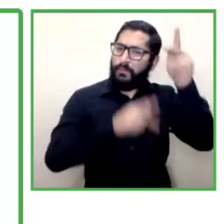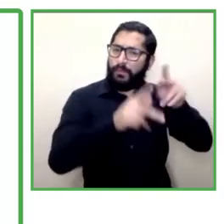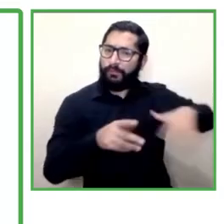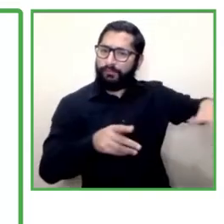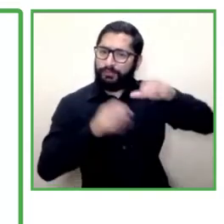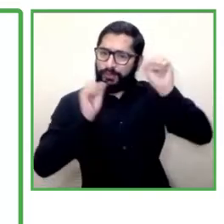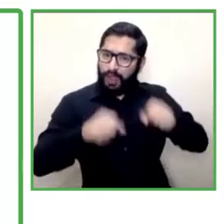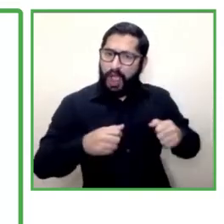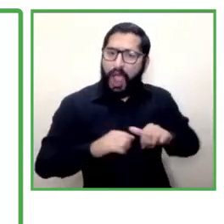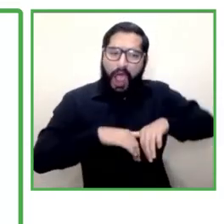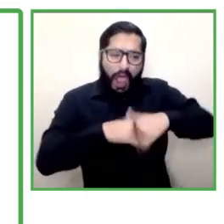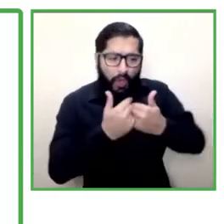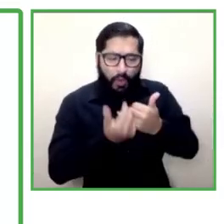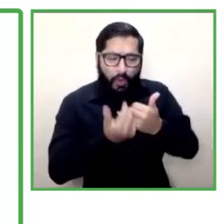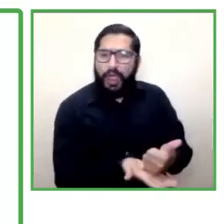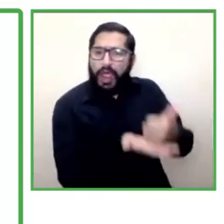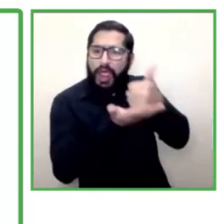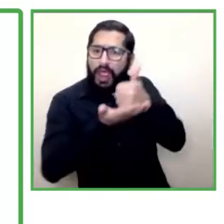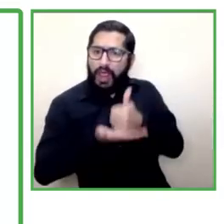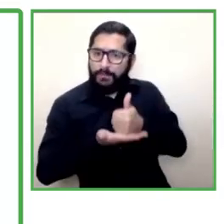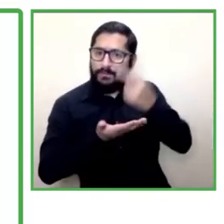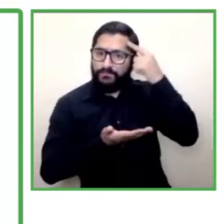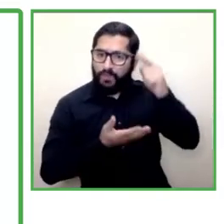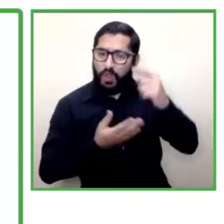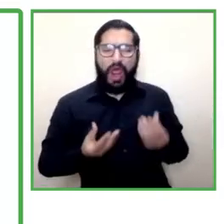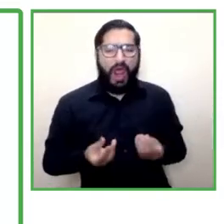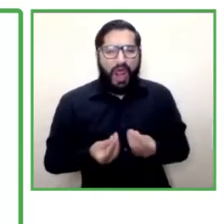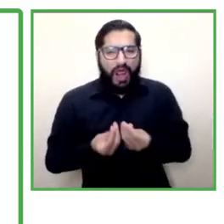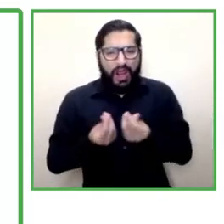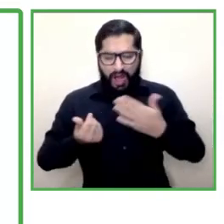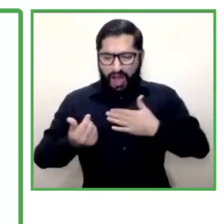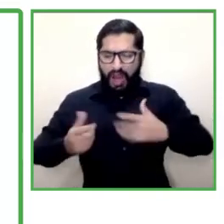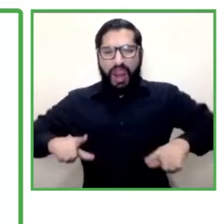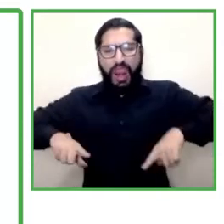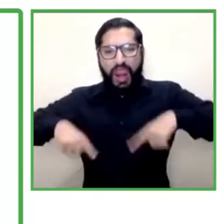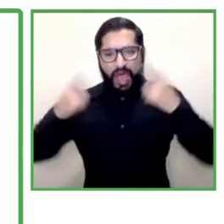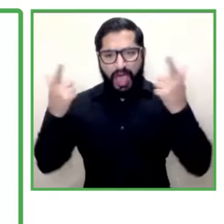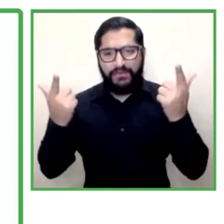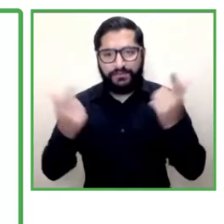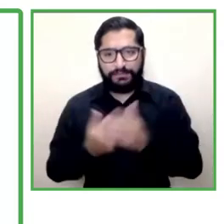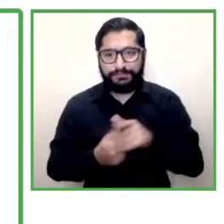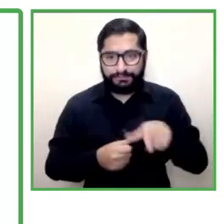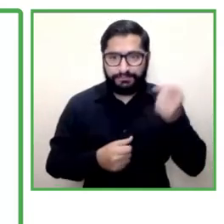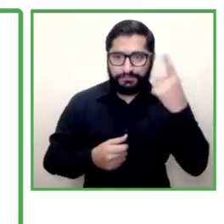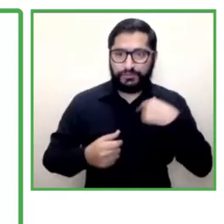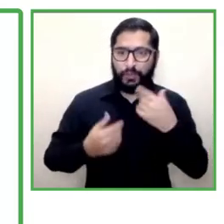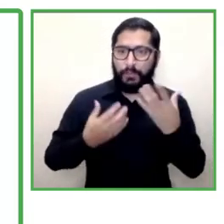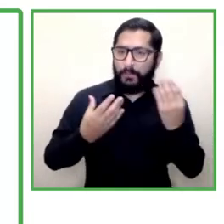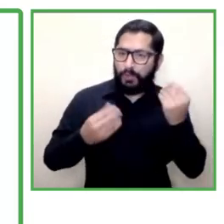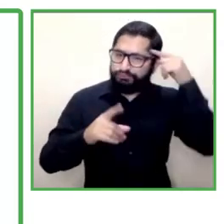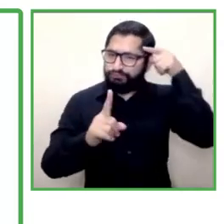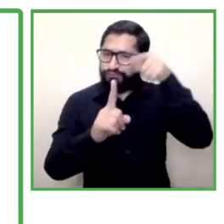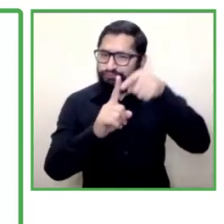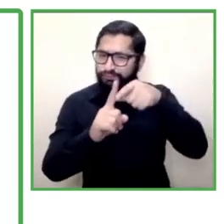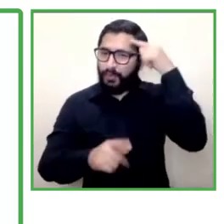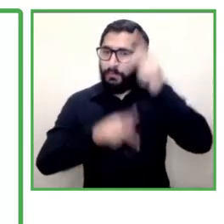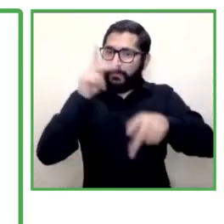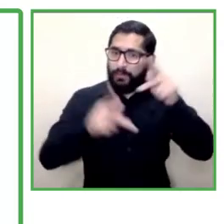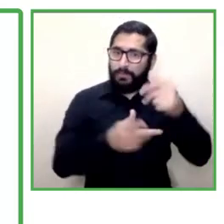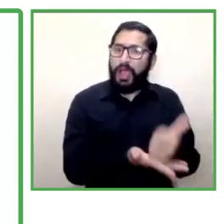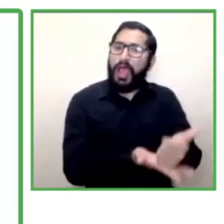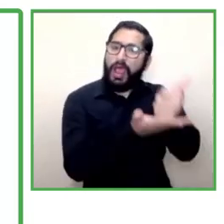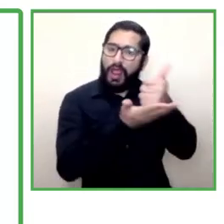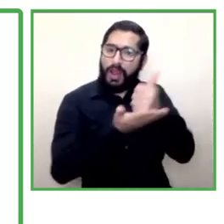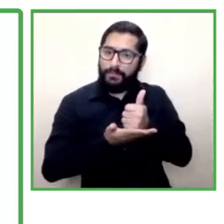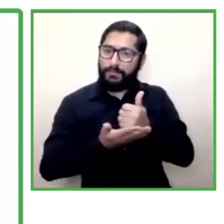Bianca Hernandez tells us, excellent app. It has facilitated my life. I am 100% blind. I lost my vision